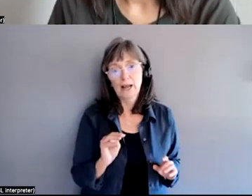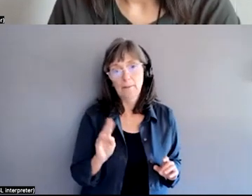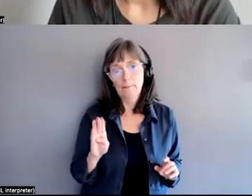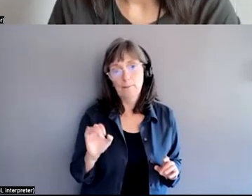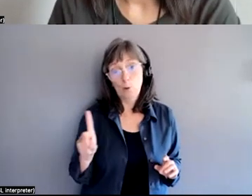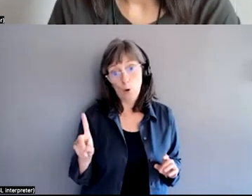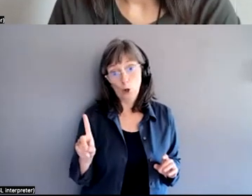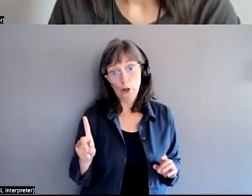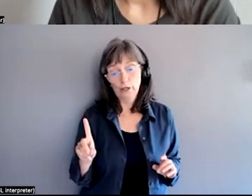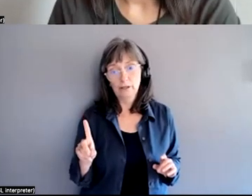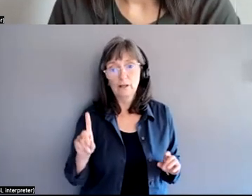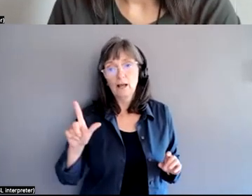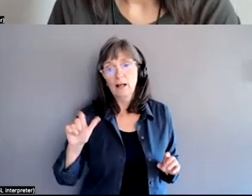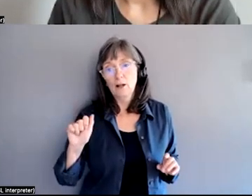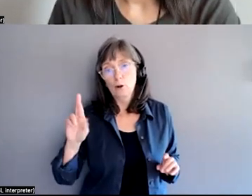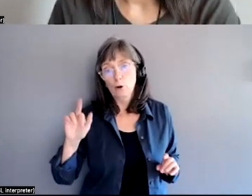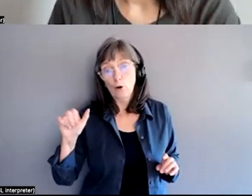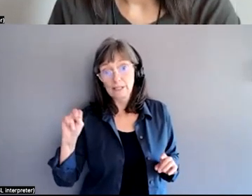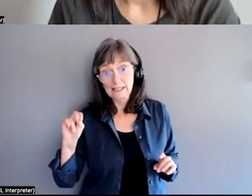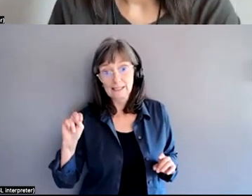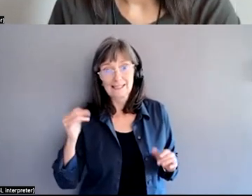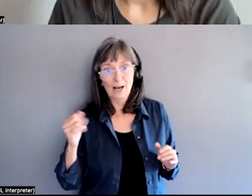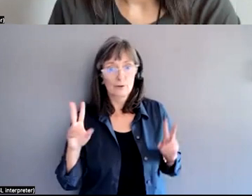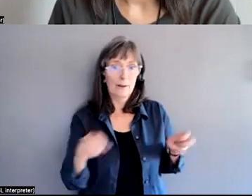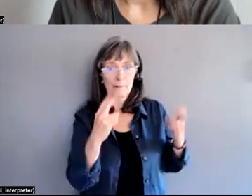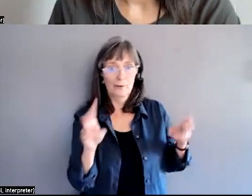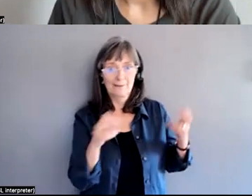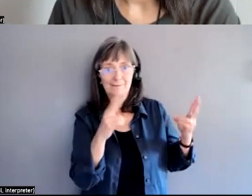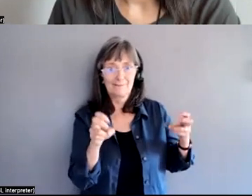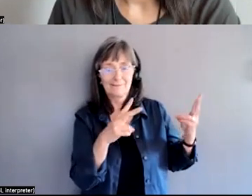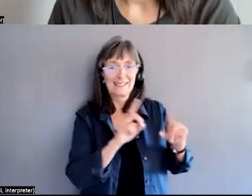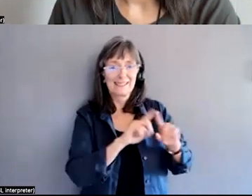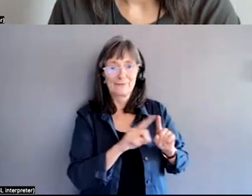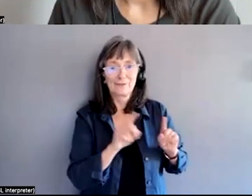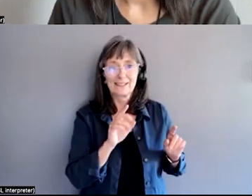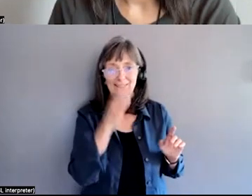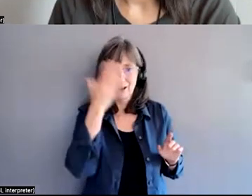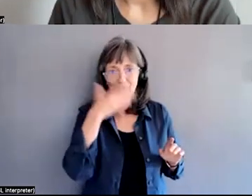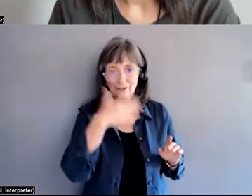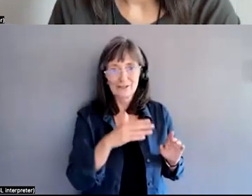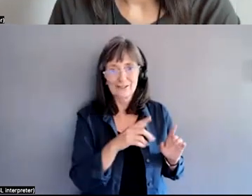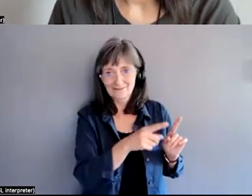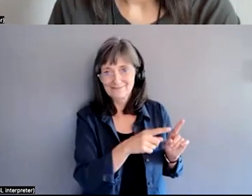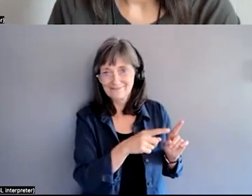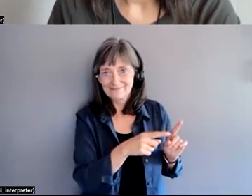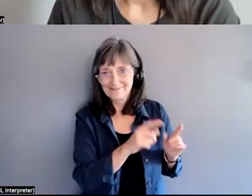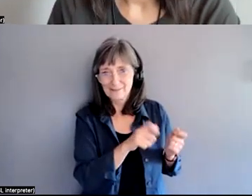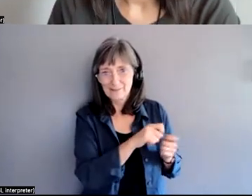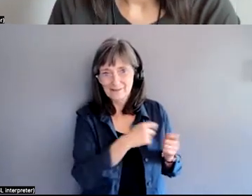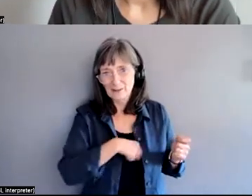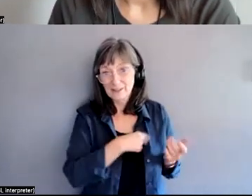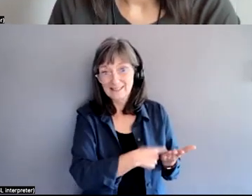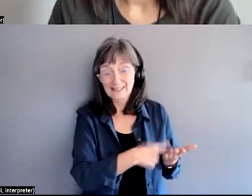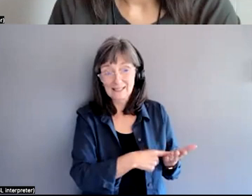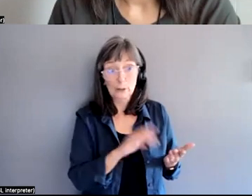on which Lauren is valiantly uploading the covers that we speak of specifically. So if you click on that link right